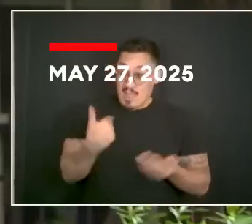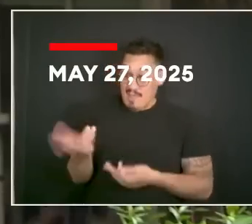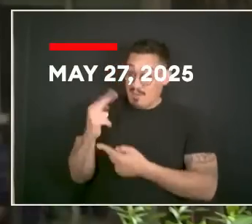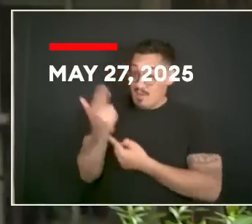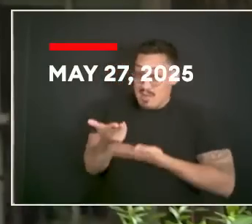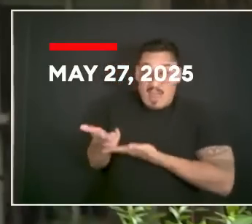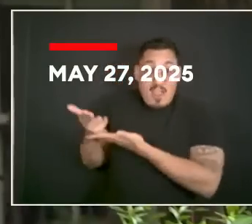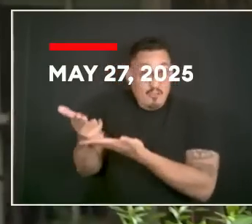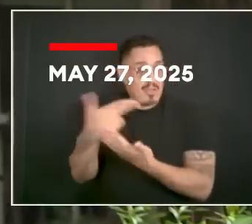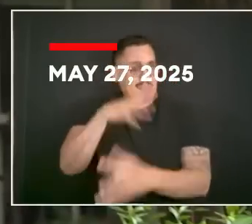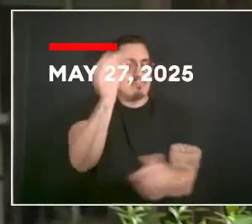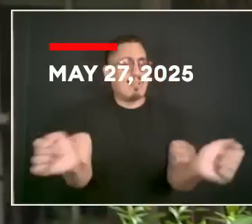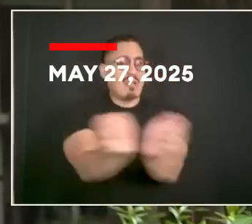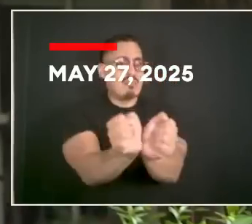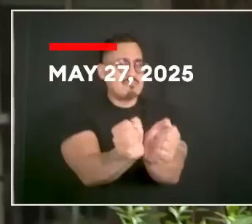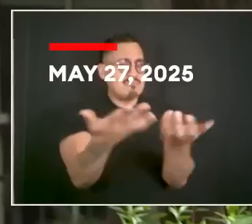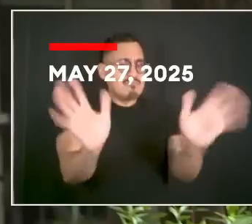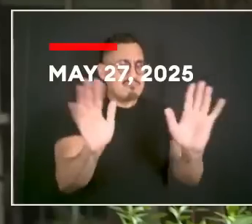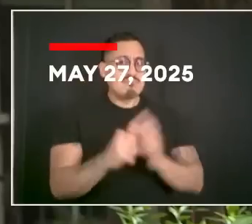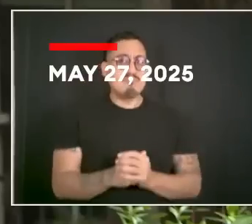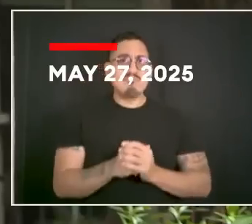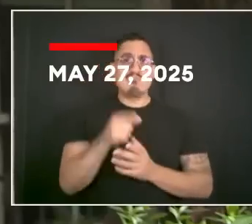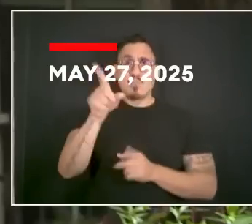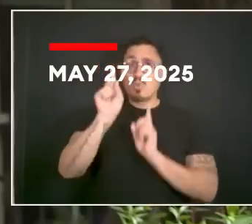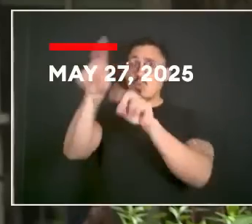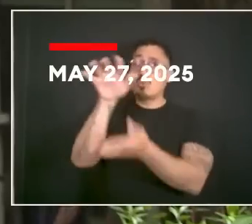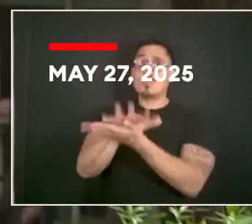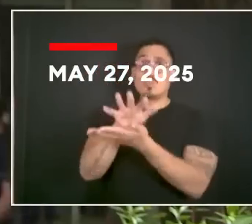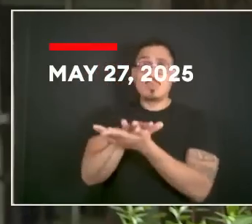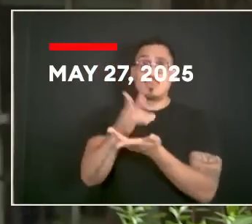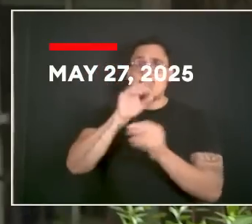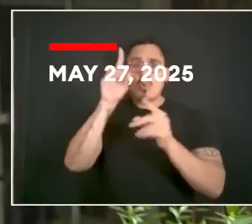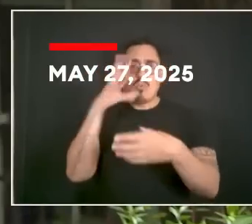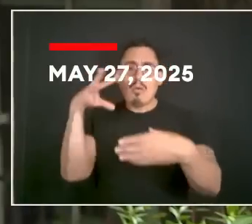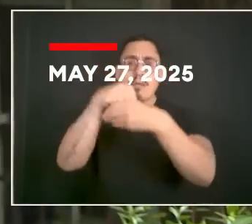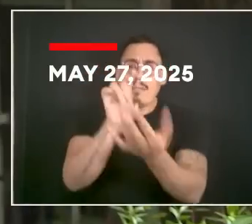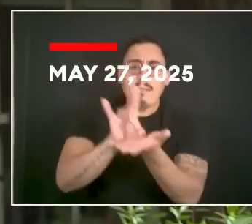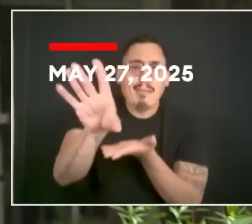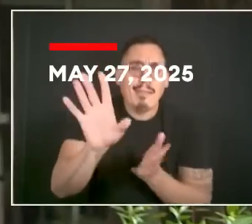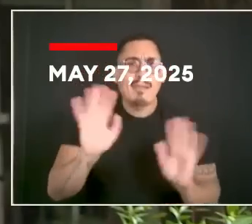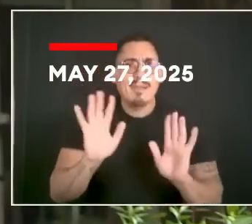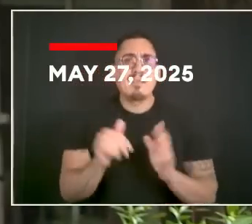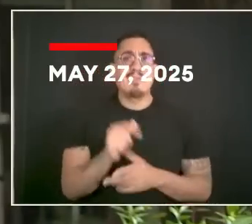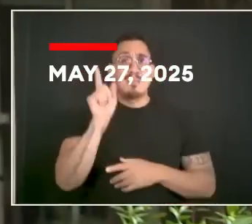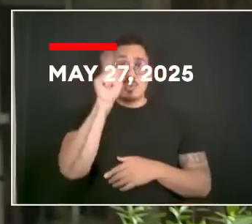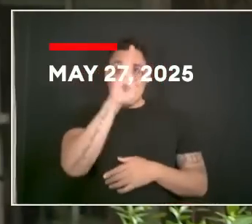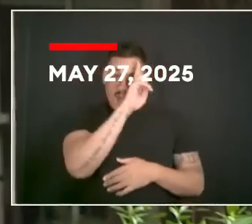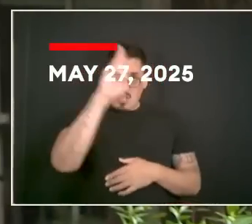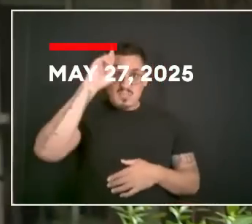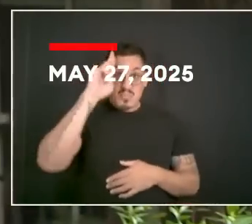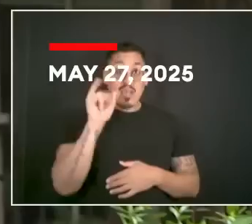school, no one is gonna throw you out of your classroom. You go to the hospital, no one's going to call ICE on you. You call the police because you need